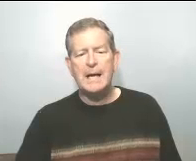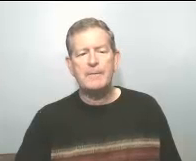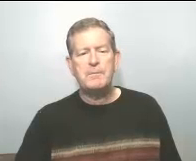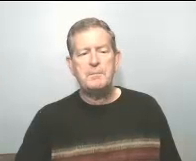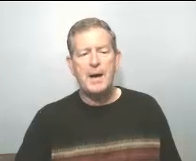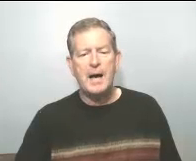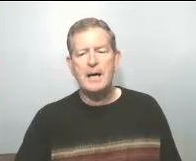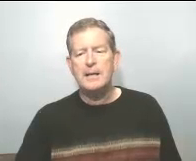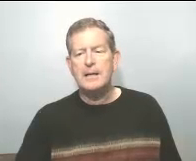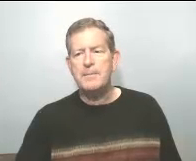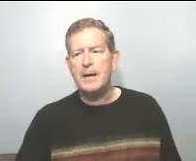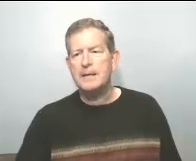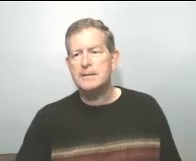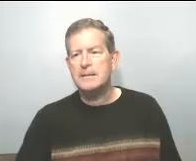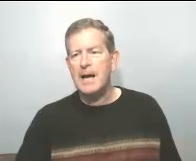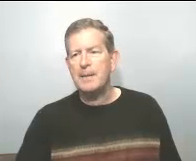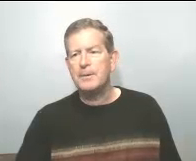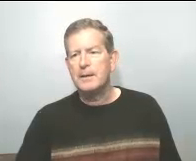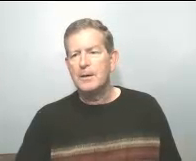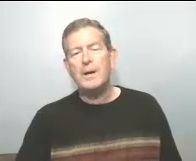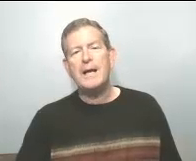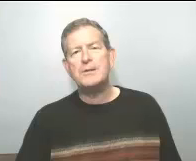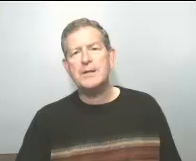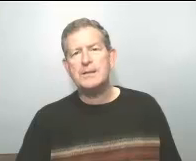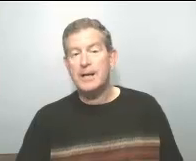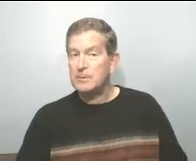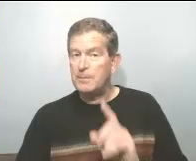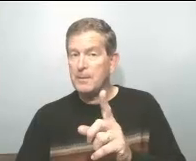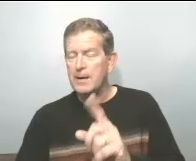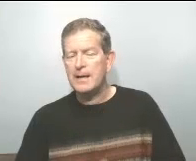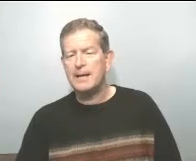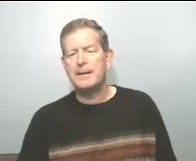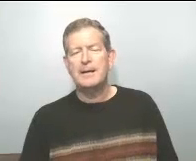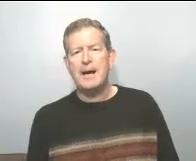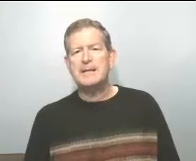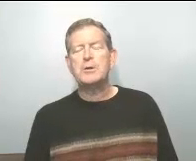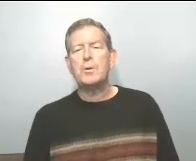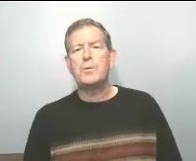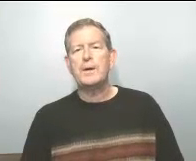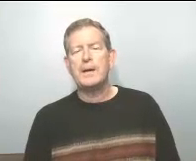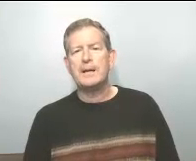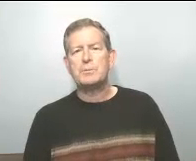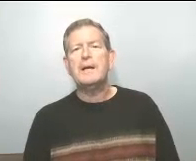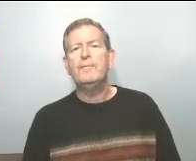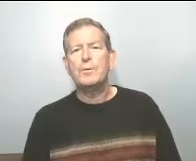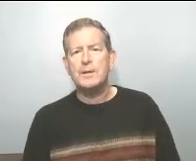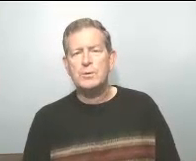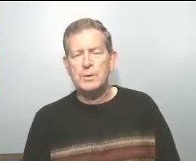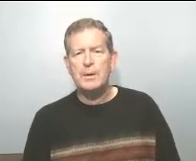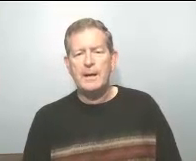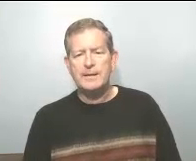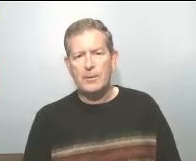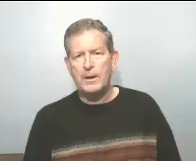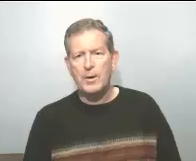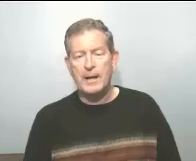se lave pas les mains. Stop. Well, I had 6 seconds, but remember, I did go through there and explain a few things to